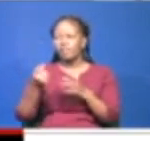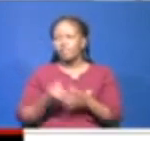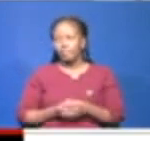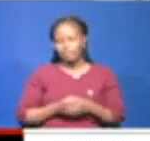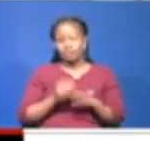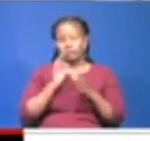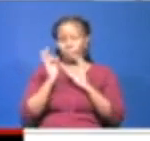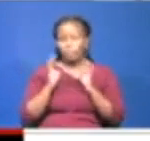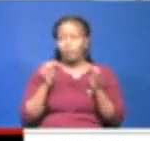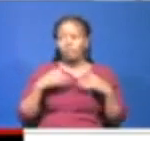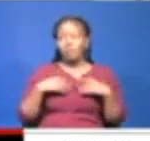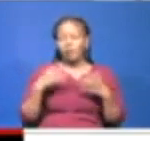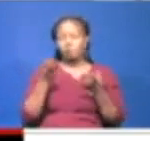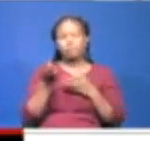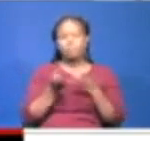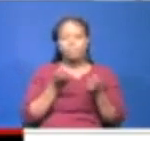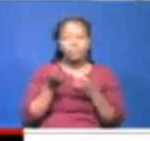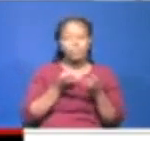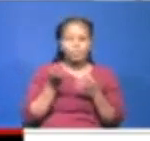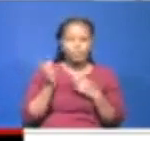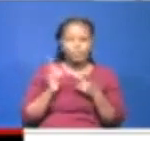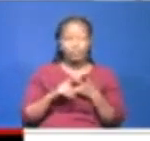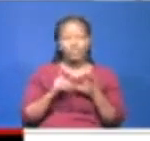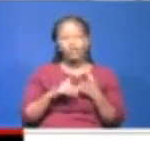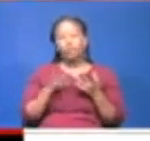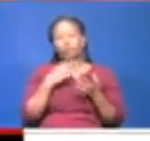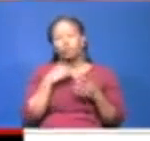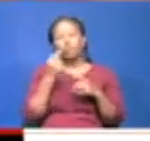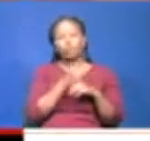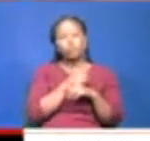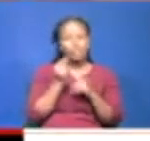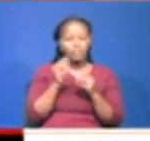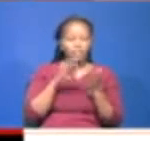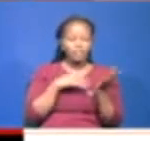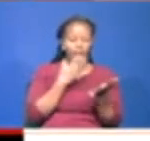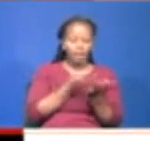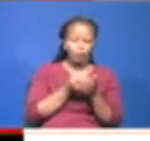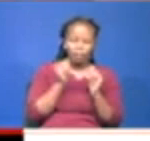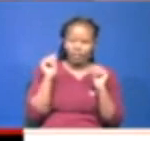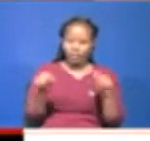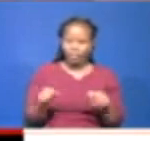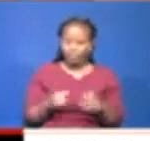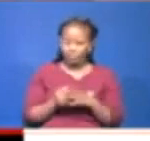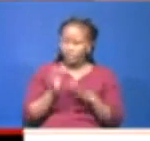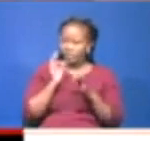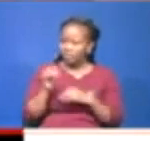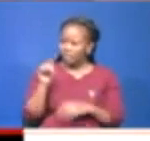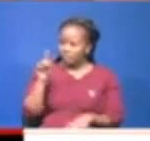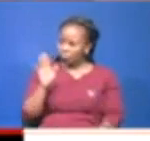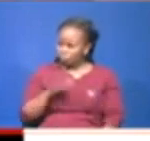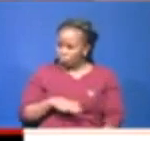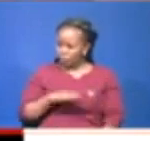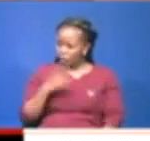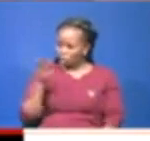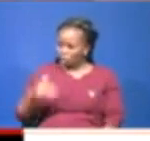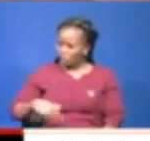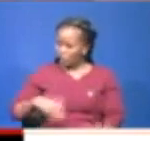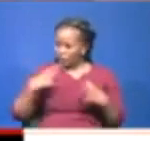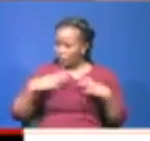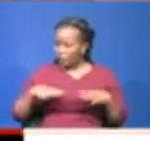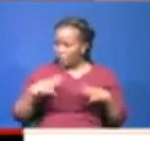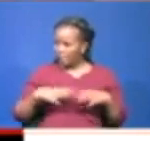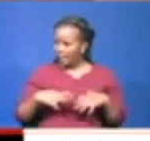agrovet, if you're trading, you have traded, you want to trade, you can apply. If you're a woman or a young person, male or female, we